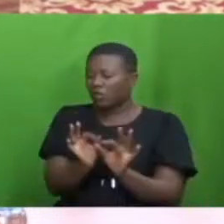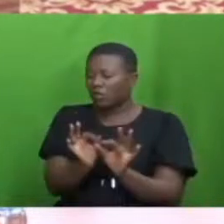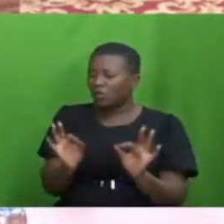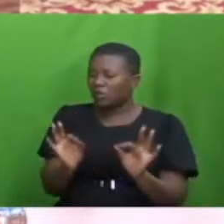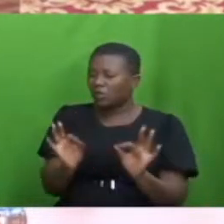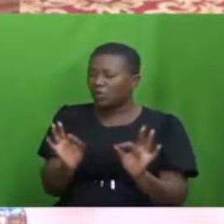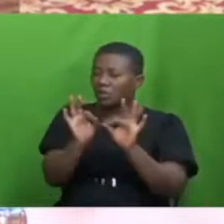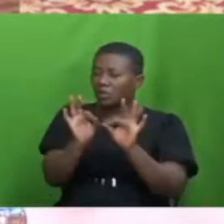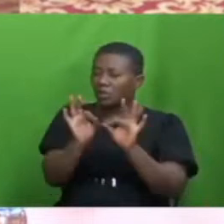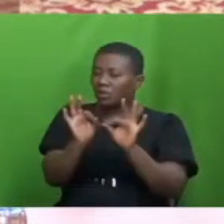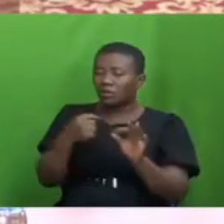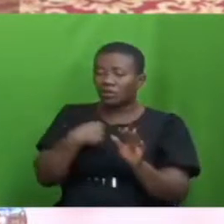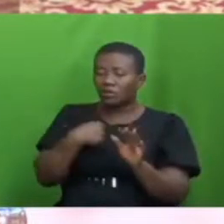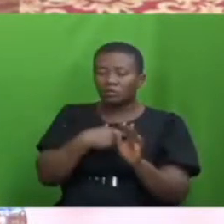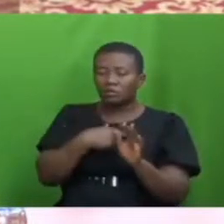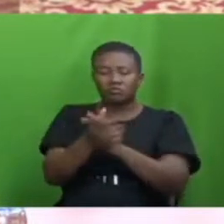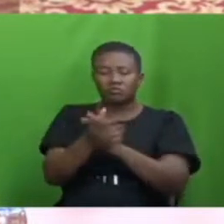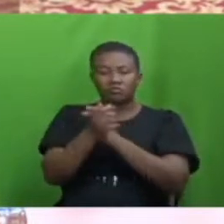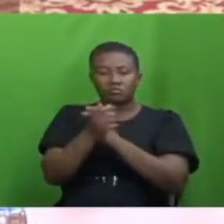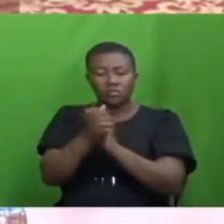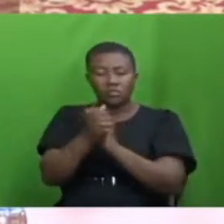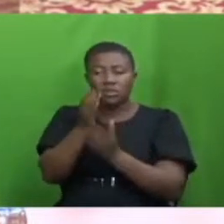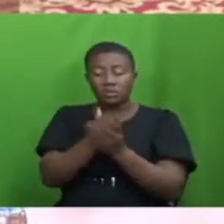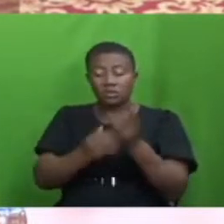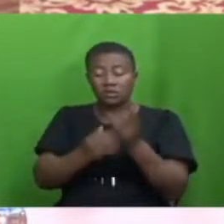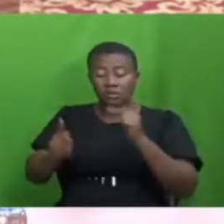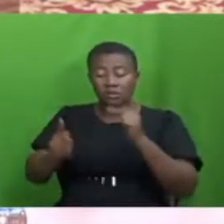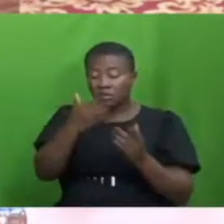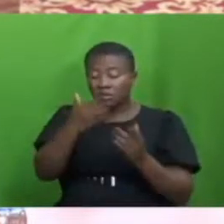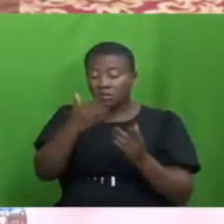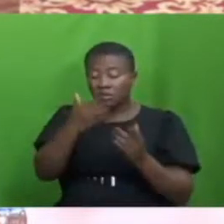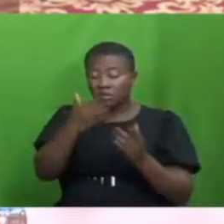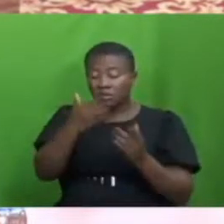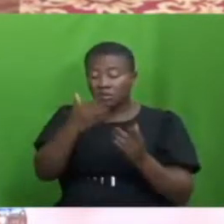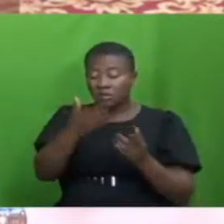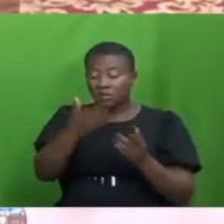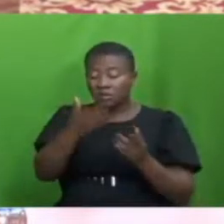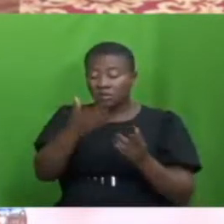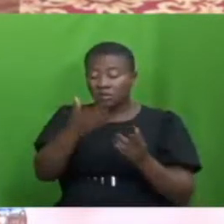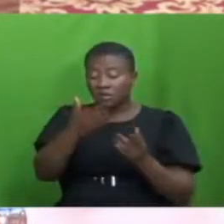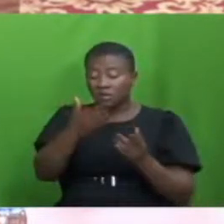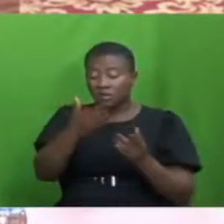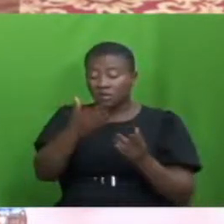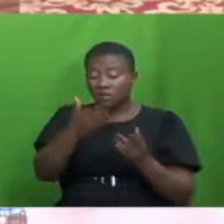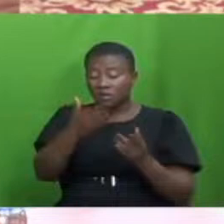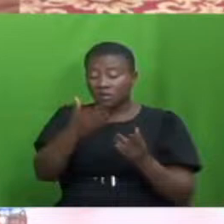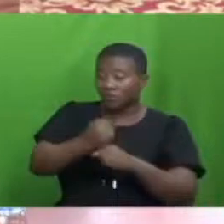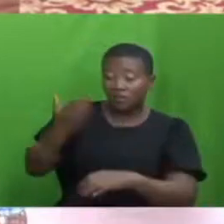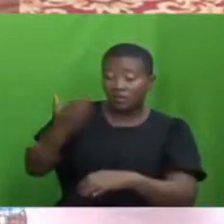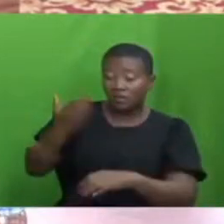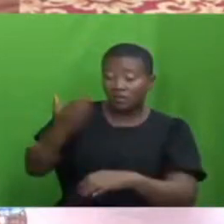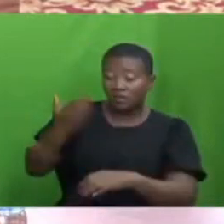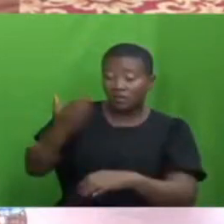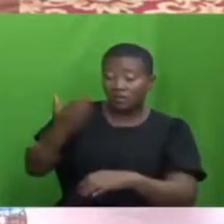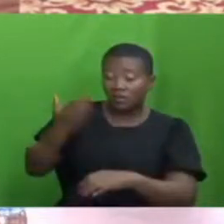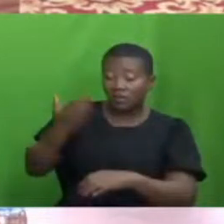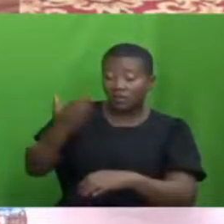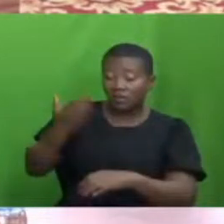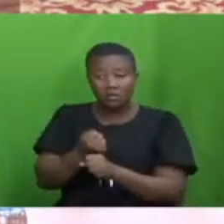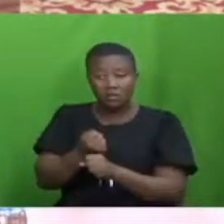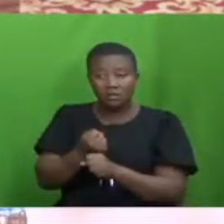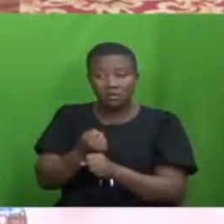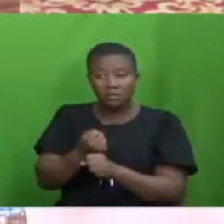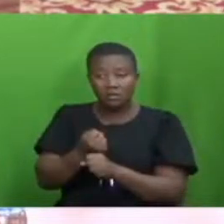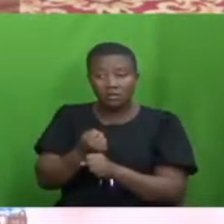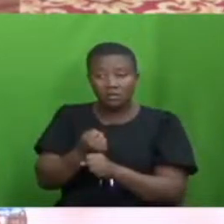that we acknowledge some of the major milestones that this country has experienced in the last 3 years. We should, quote, be